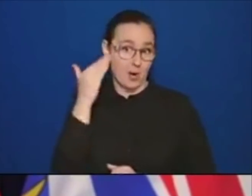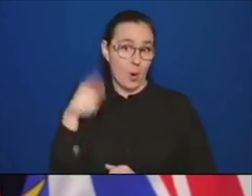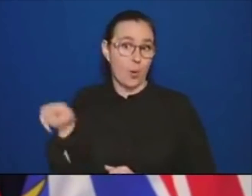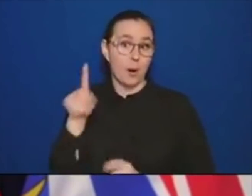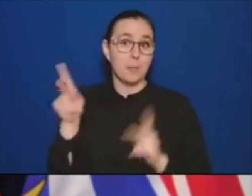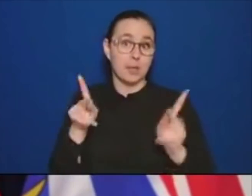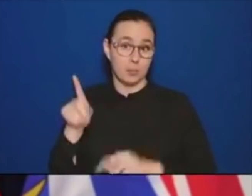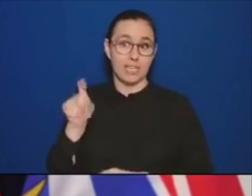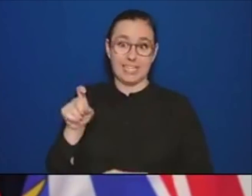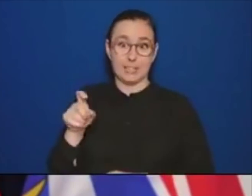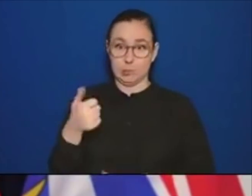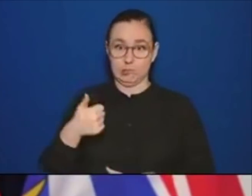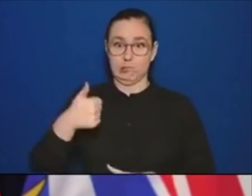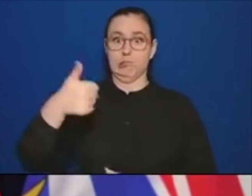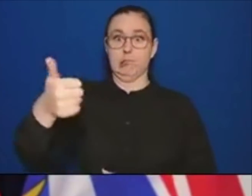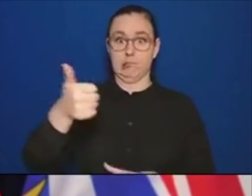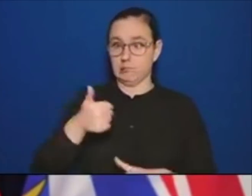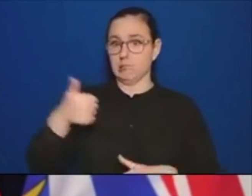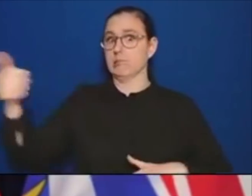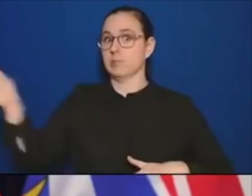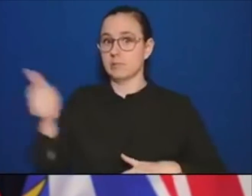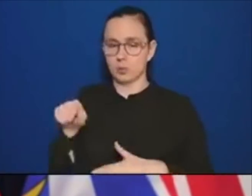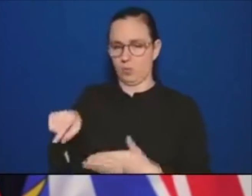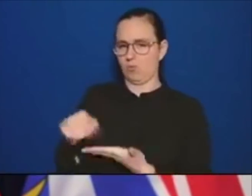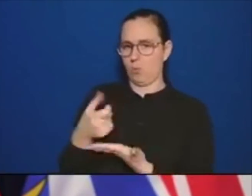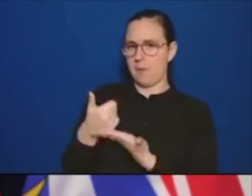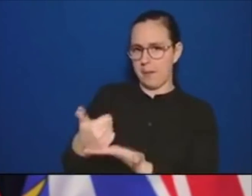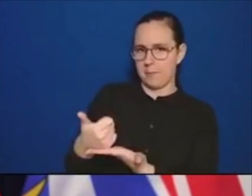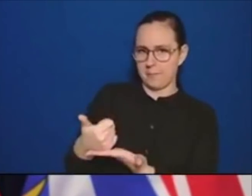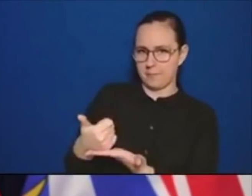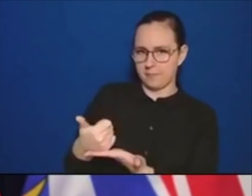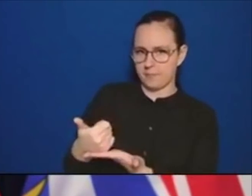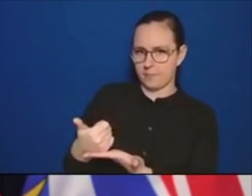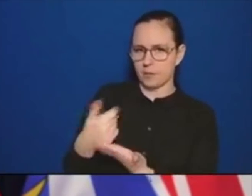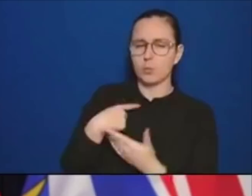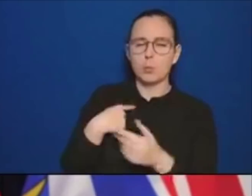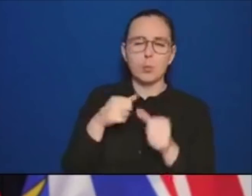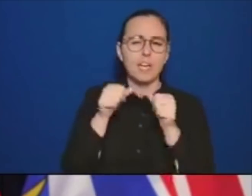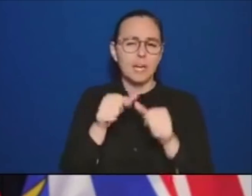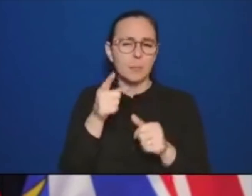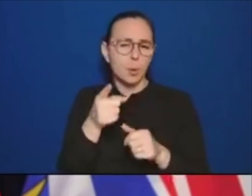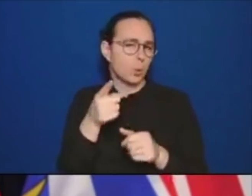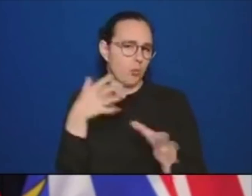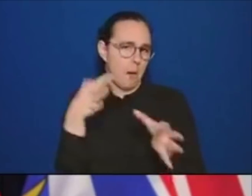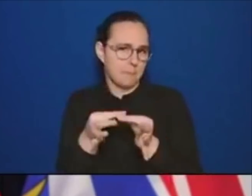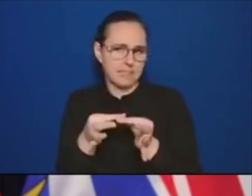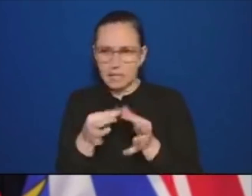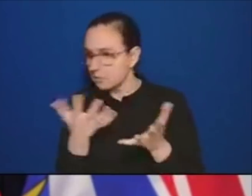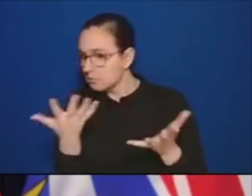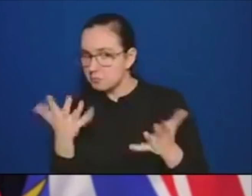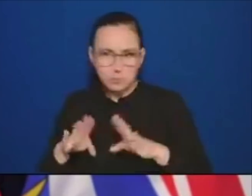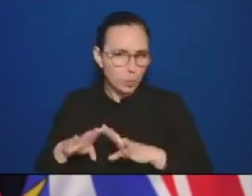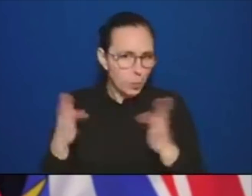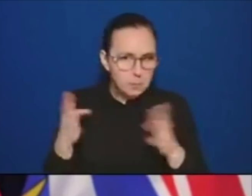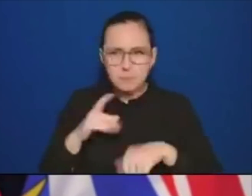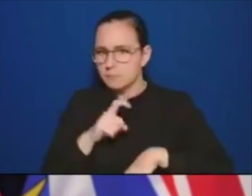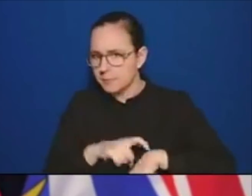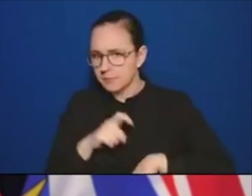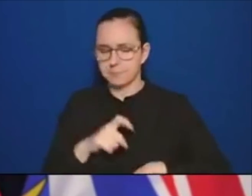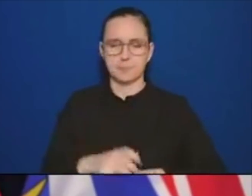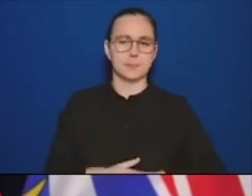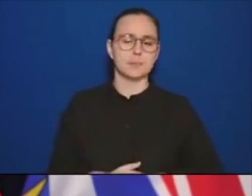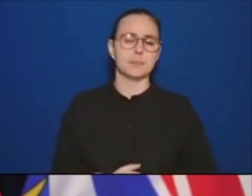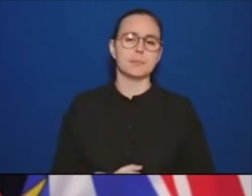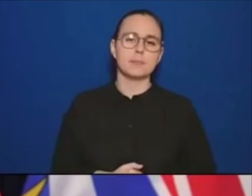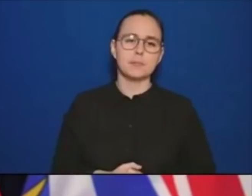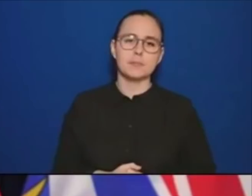significant relief, and we will keep people updated on that estimated time of opening. While we get traffic moving again on